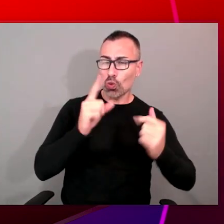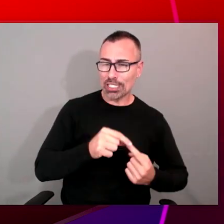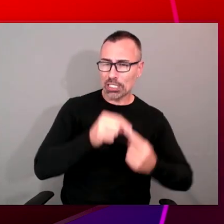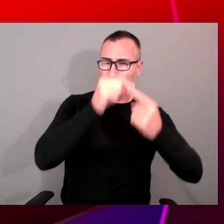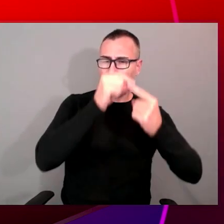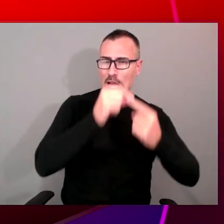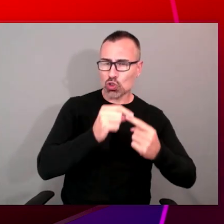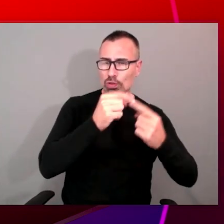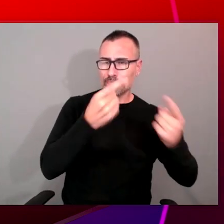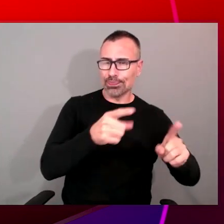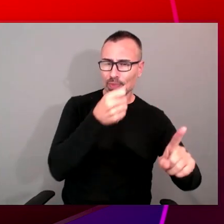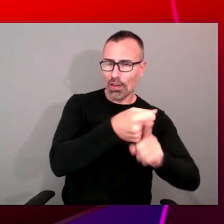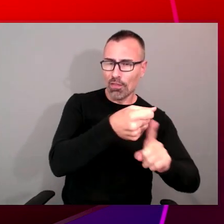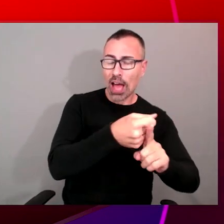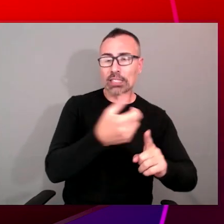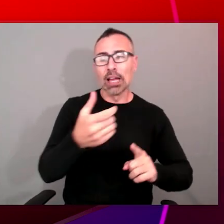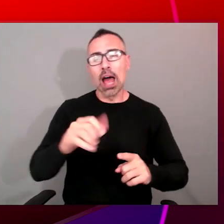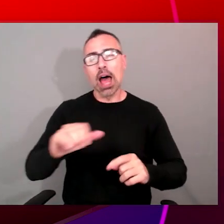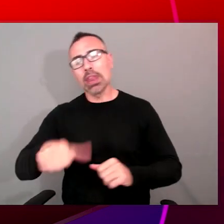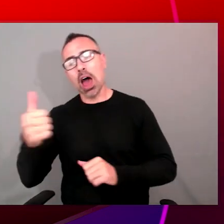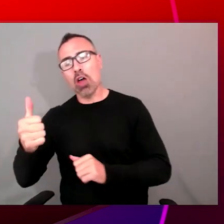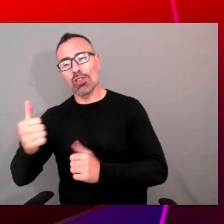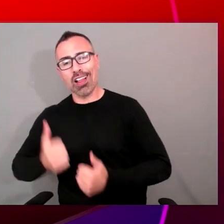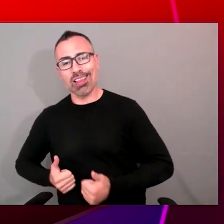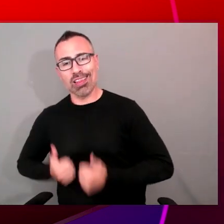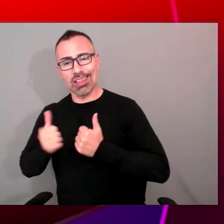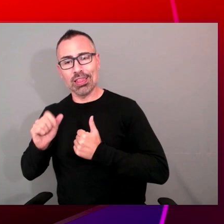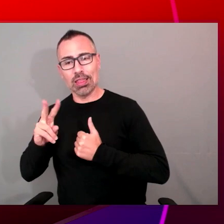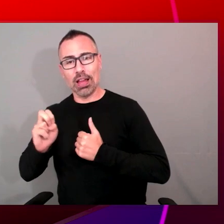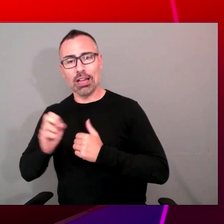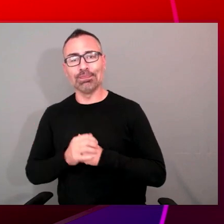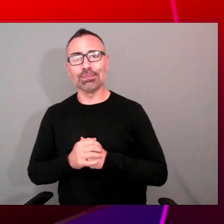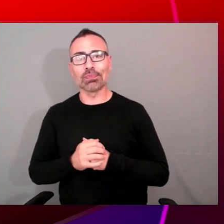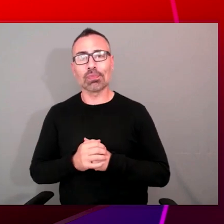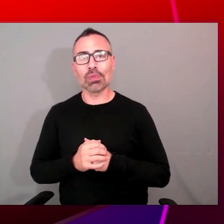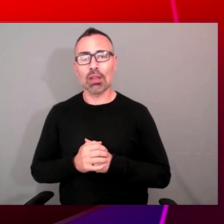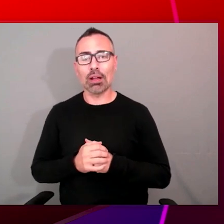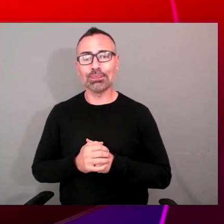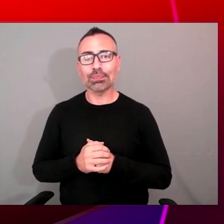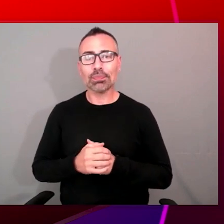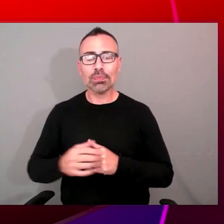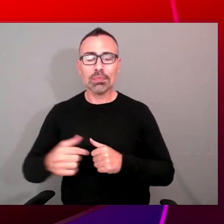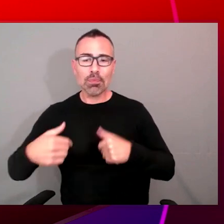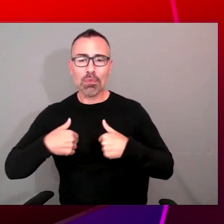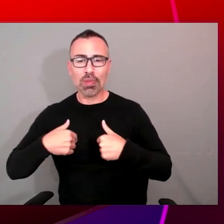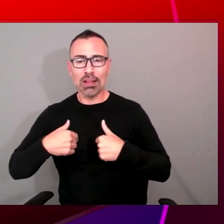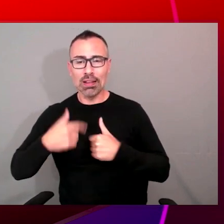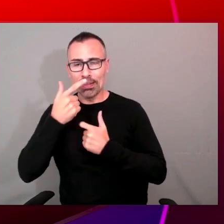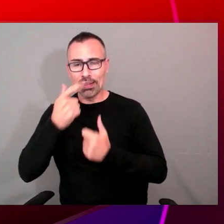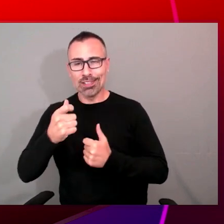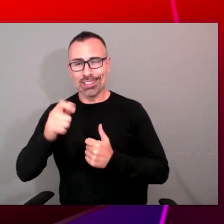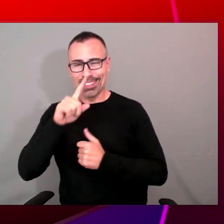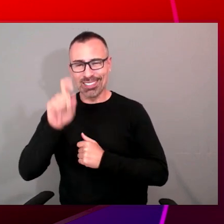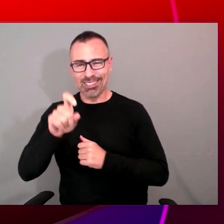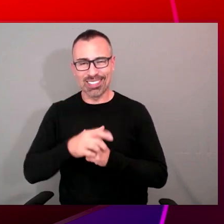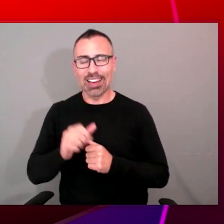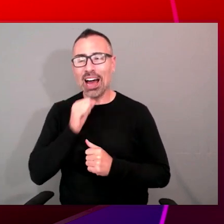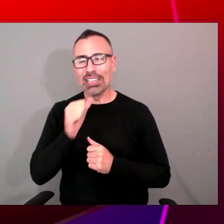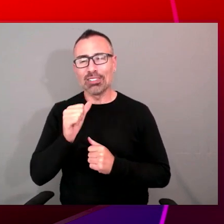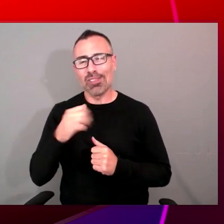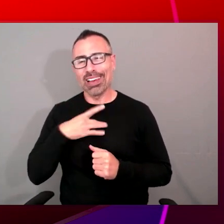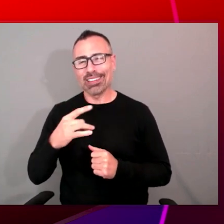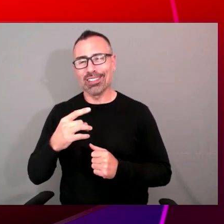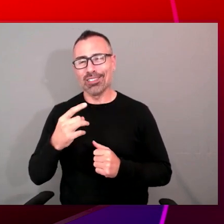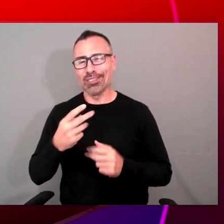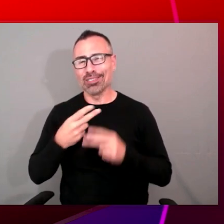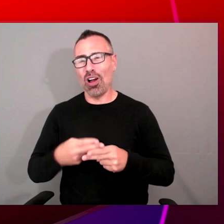videotaping? So this is a really interesting question, and I don't even like to call visual effects because